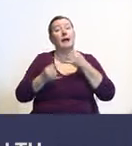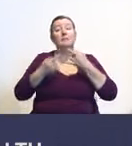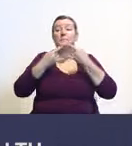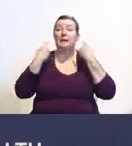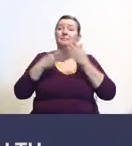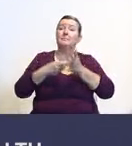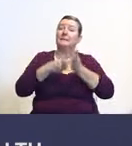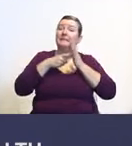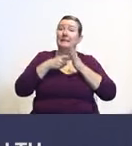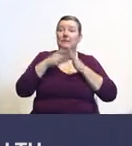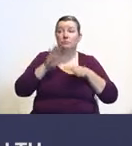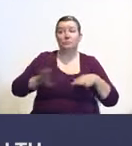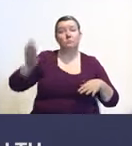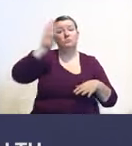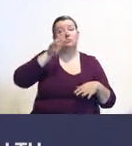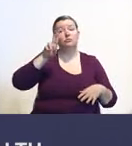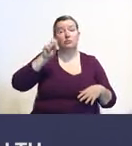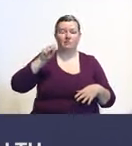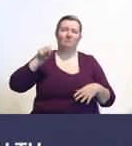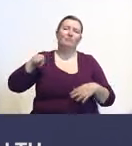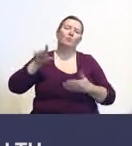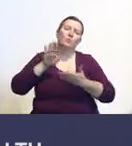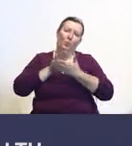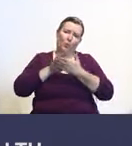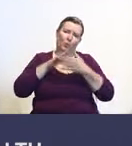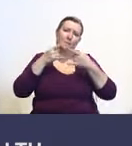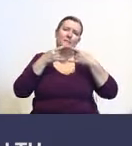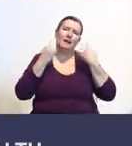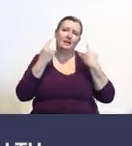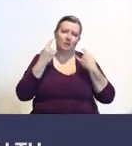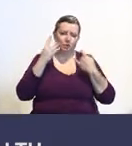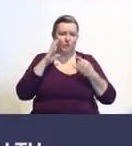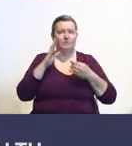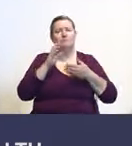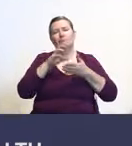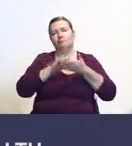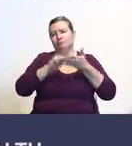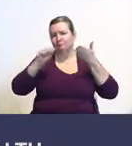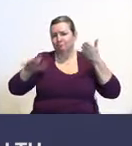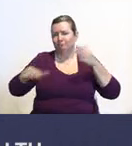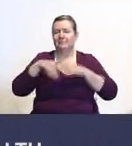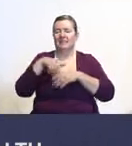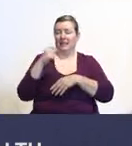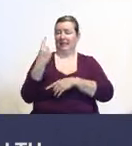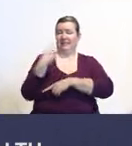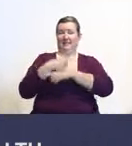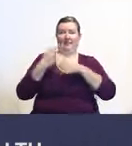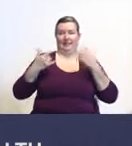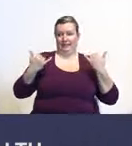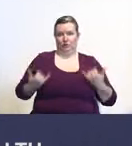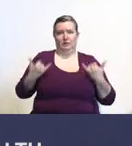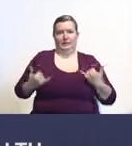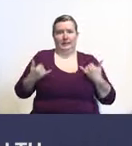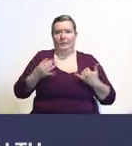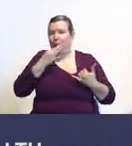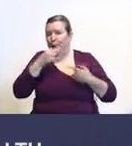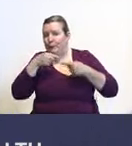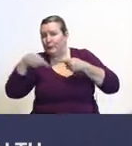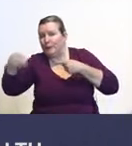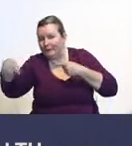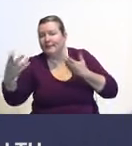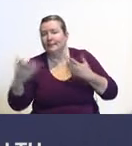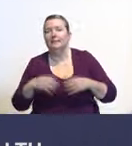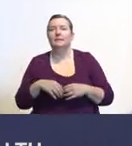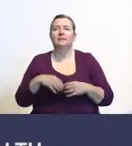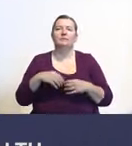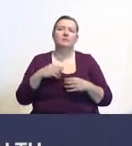the one in our schools, set to be lifted in 11 days, we believe now is the time to end these briefings. That is